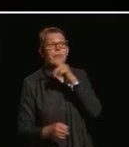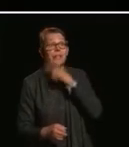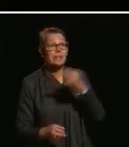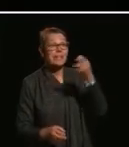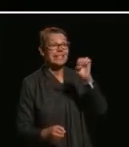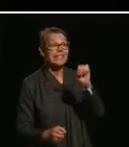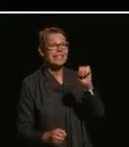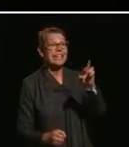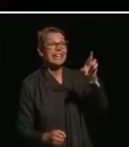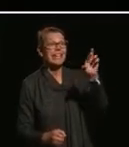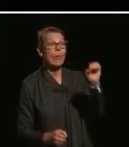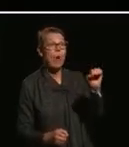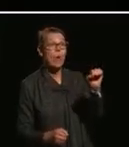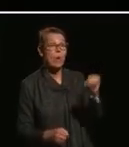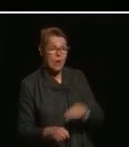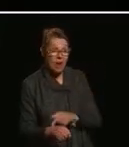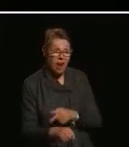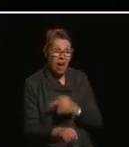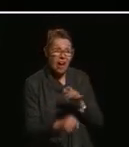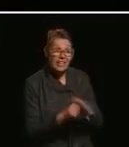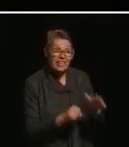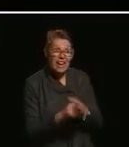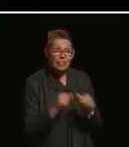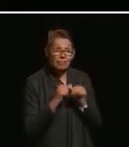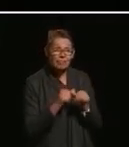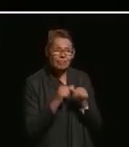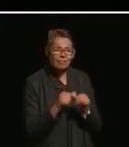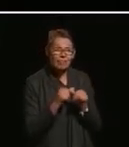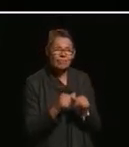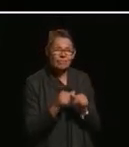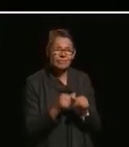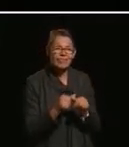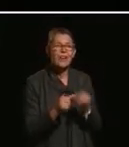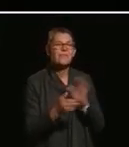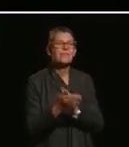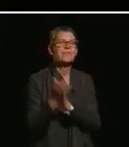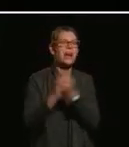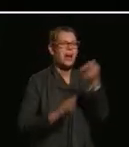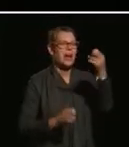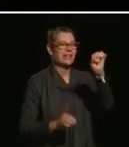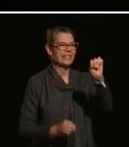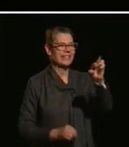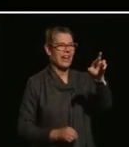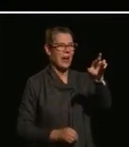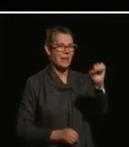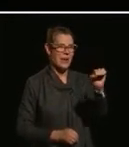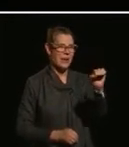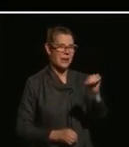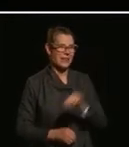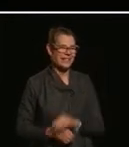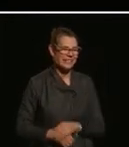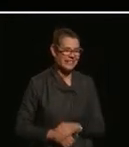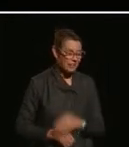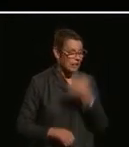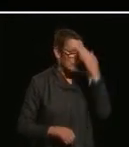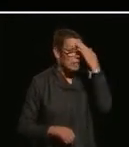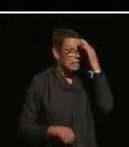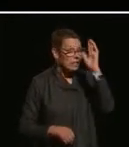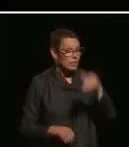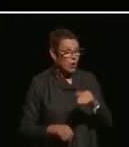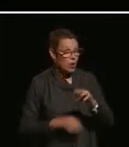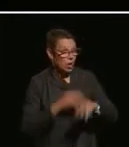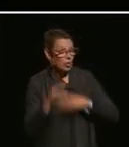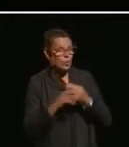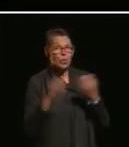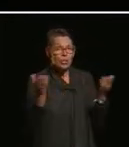will be heroic. And in our world, appearance is everything. Be